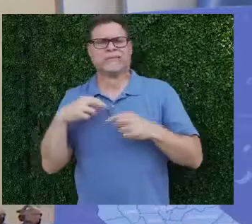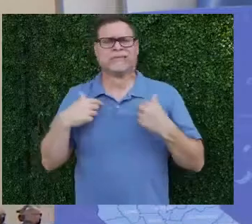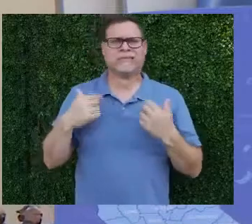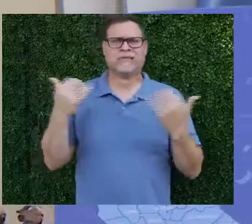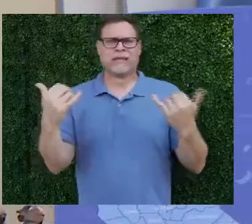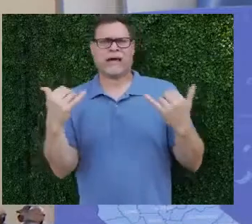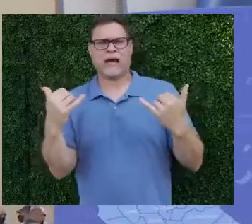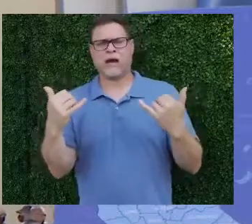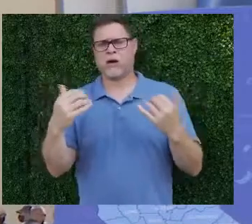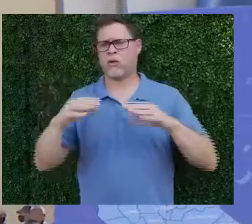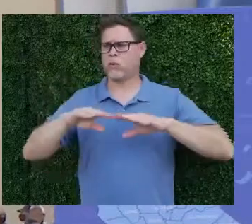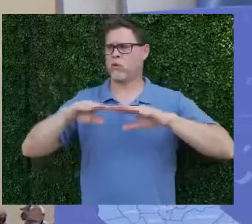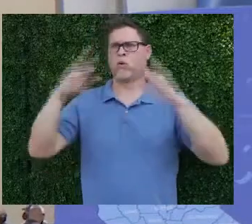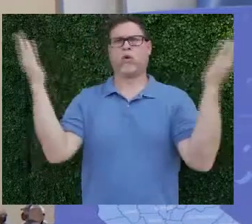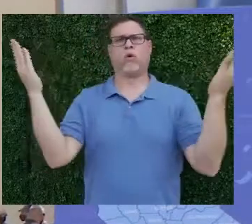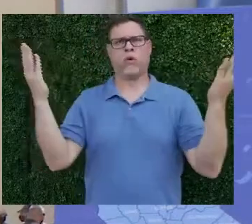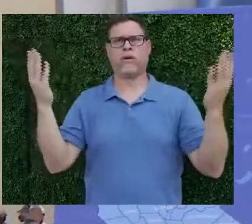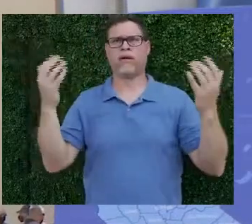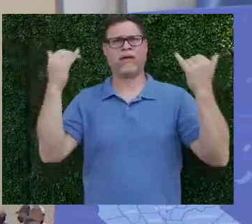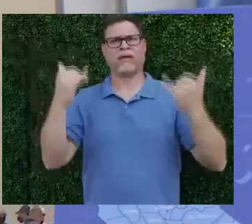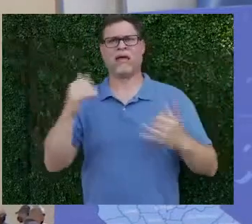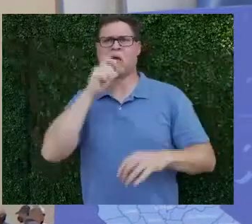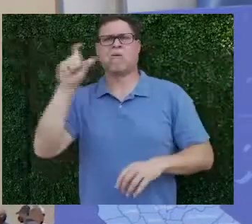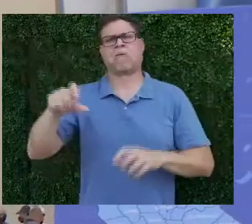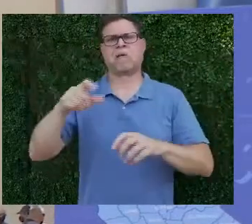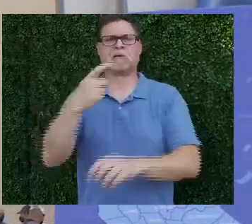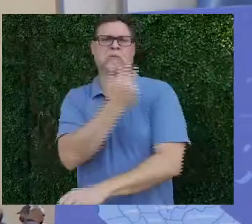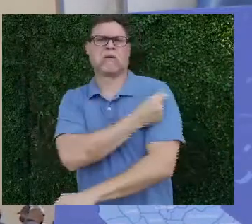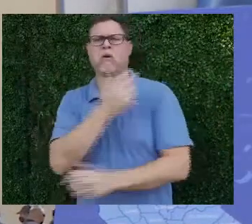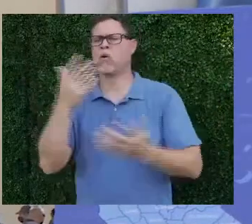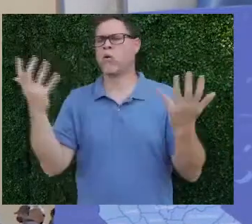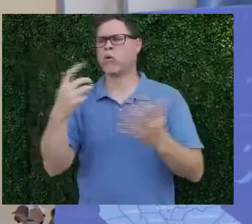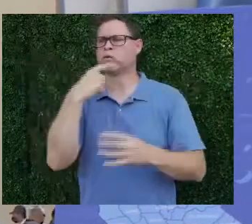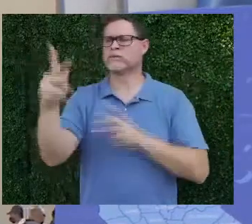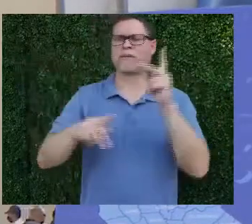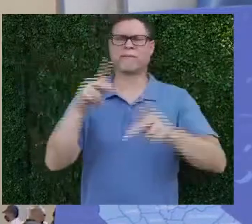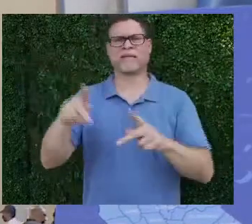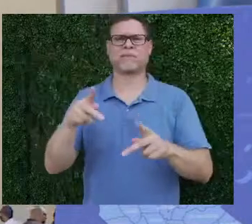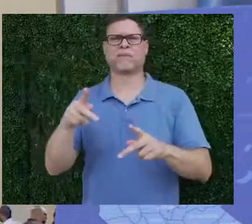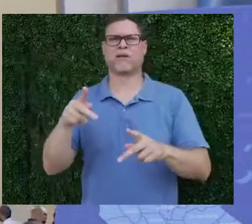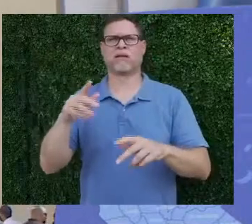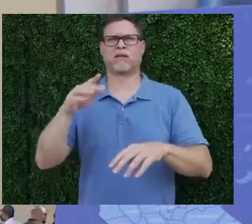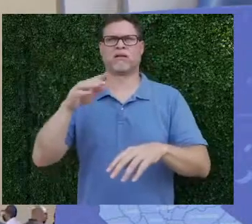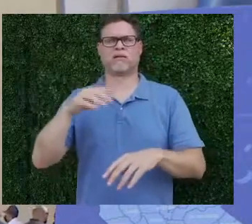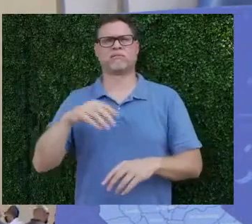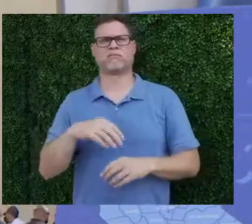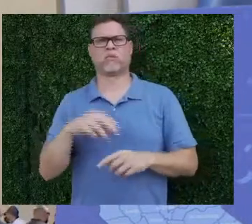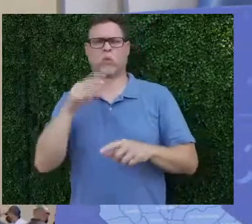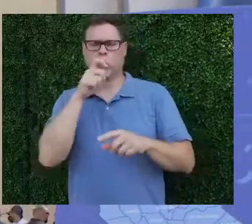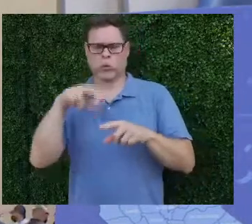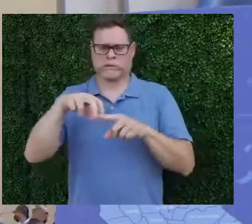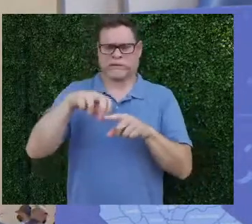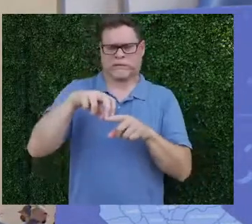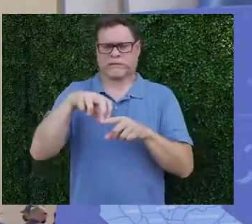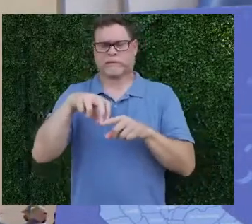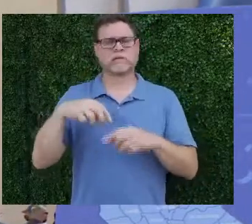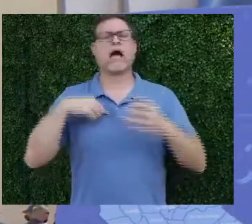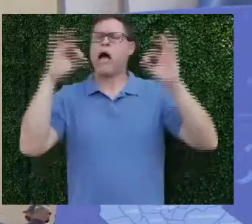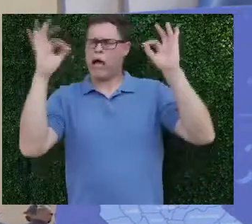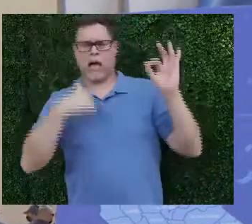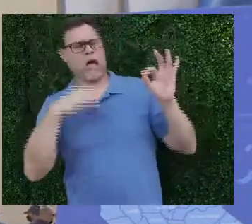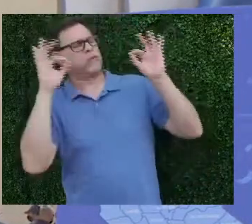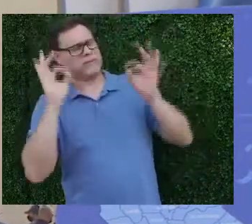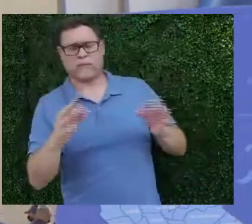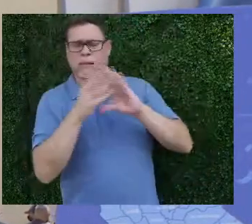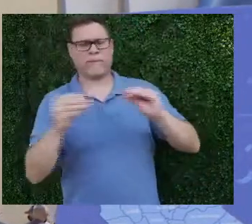this point, we reopen, now I don't need to get my shot? What would you tell folks that may be on the fence around the vaccine? I would definitely,